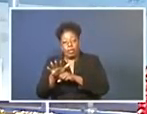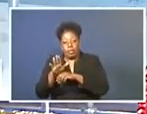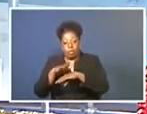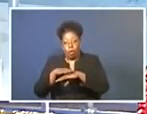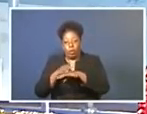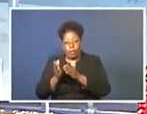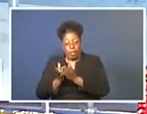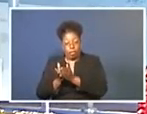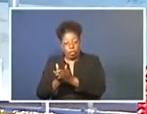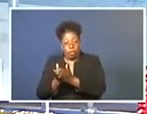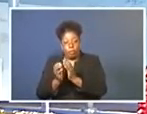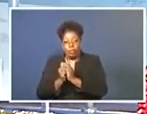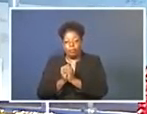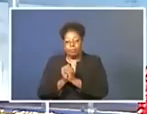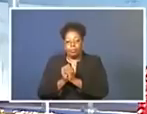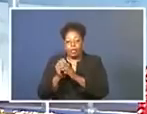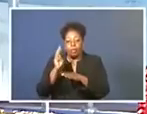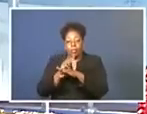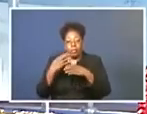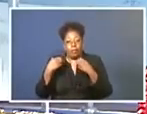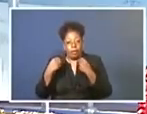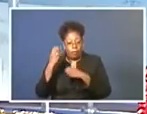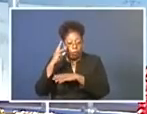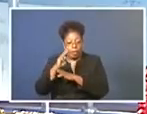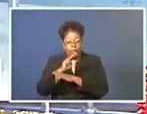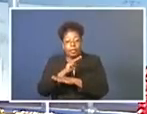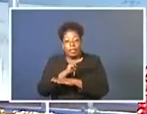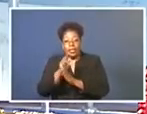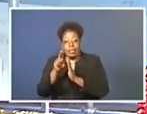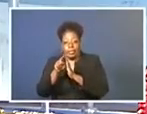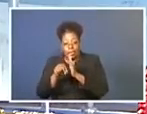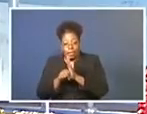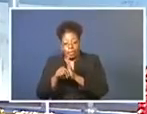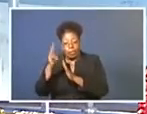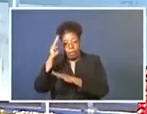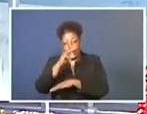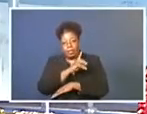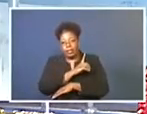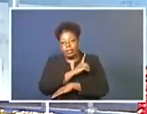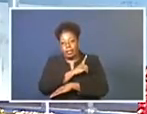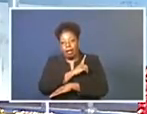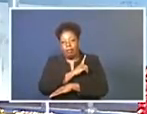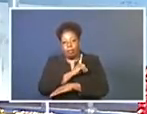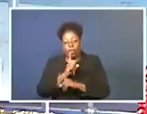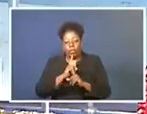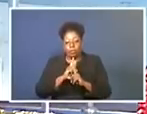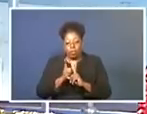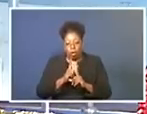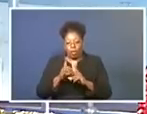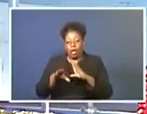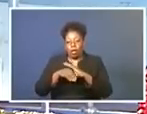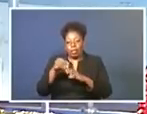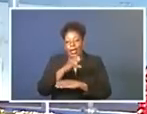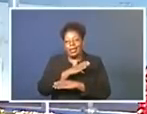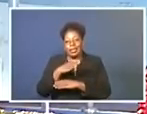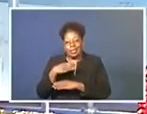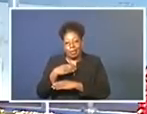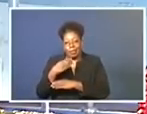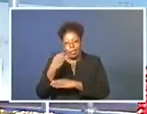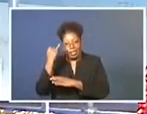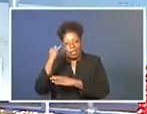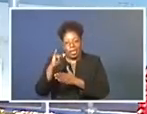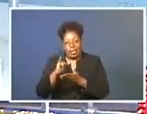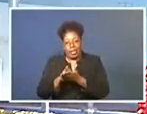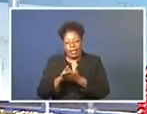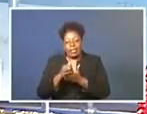on the vessel. Minister of Health and Wellness, the Honorable Dr. Michael Darville, addressed a matter outside of Cabinet Tuesday, suggesting it was